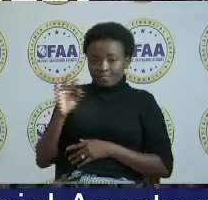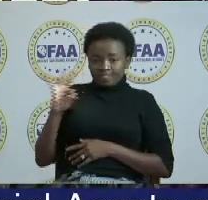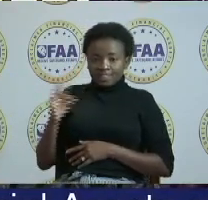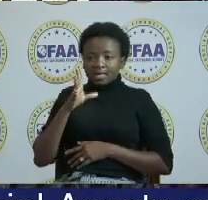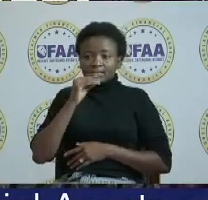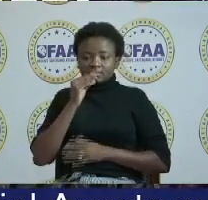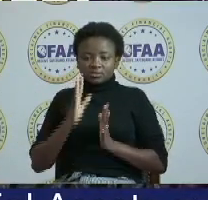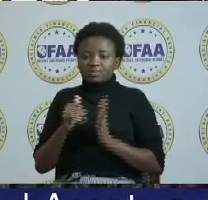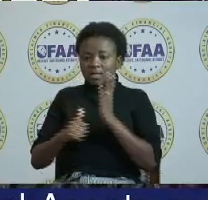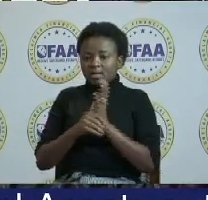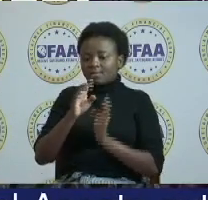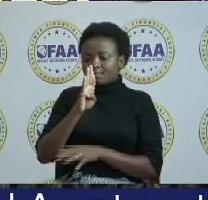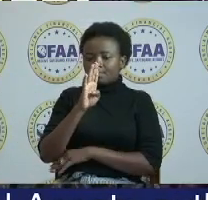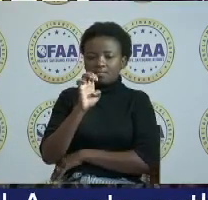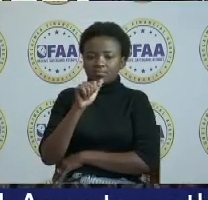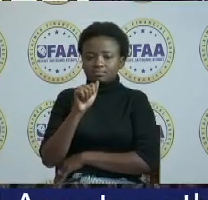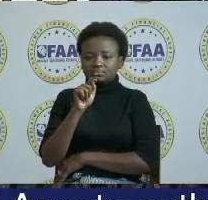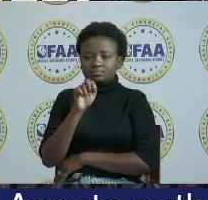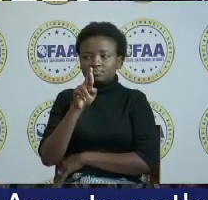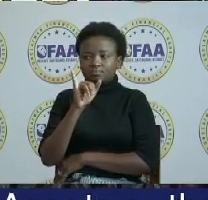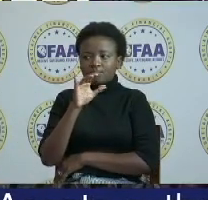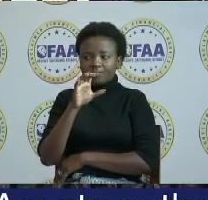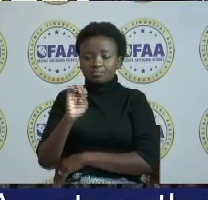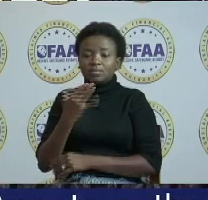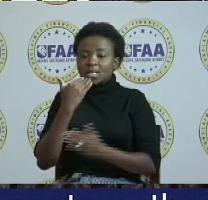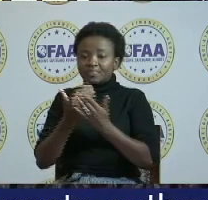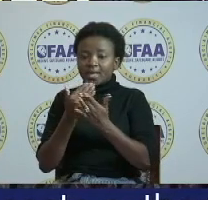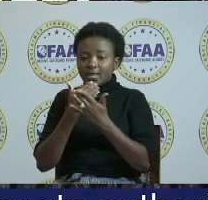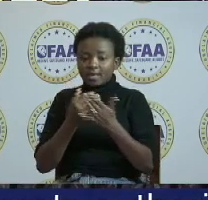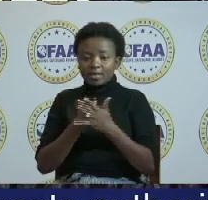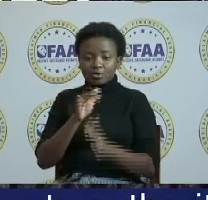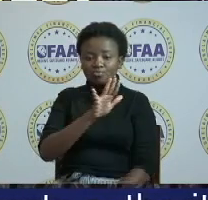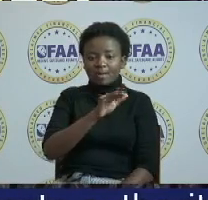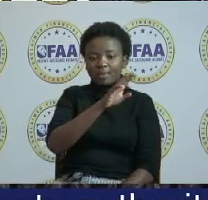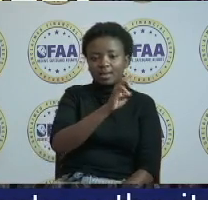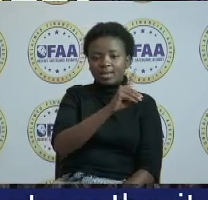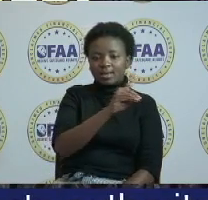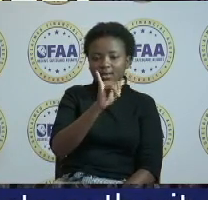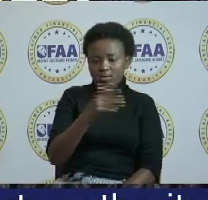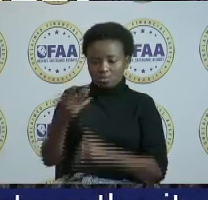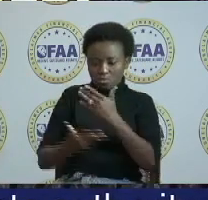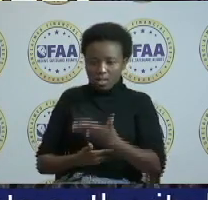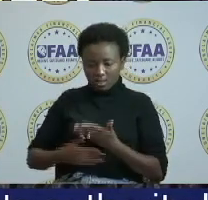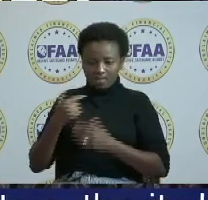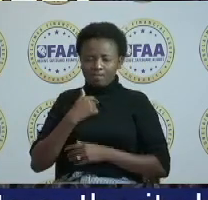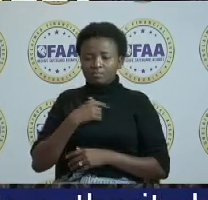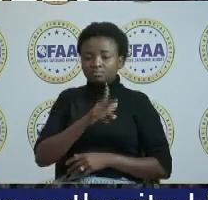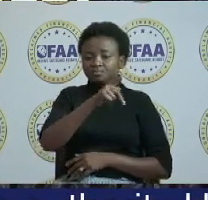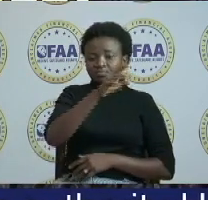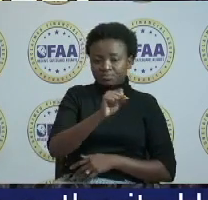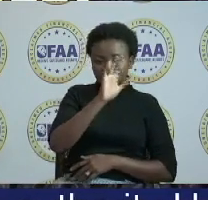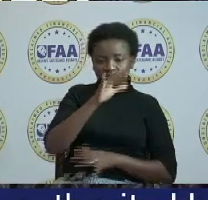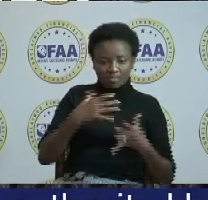Beatrice Chelangat. Thank you, Eddie. Thank you for welcoming me. Our chief guest, our peers,